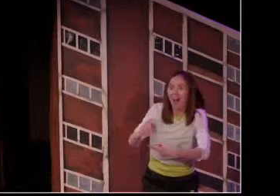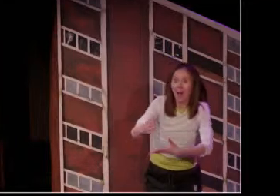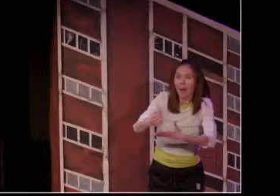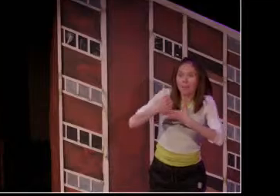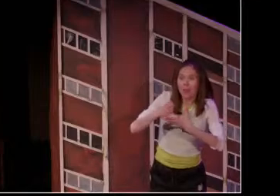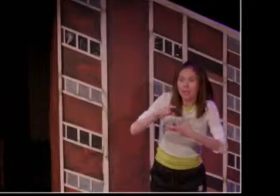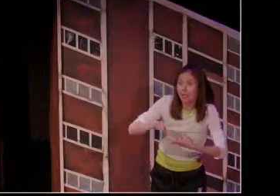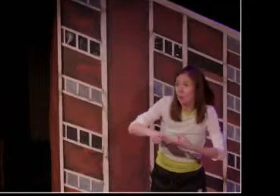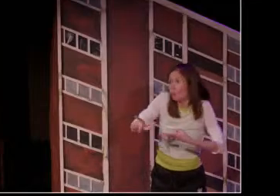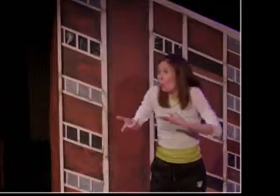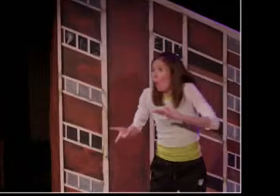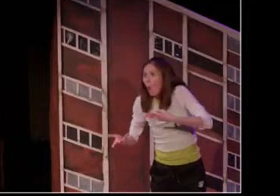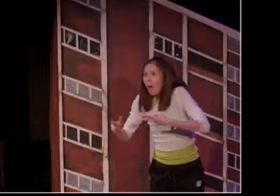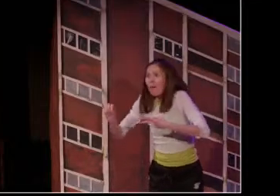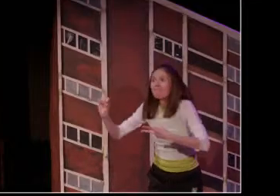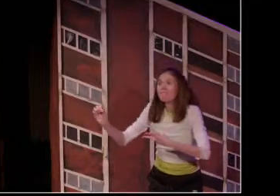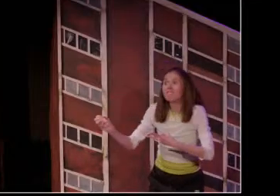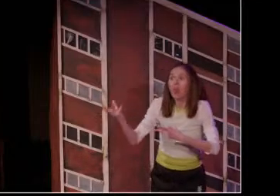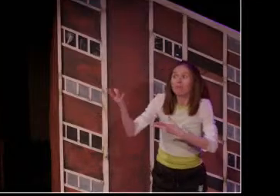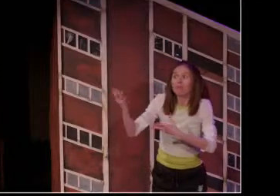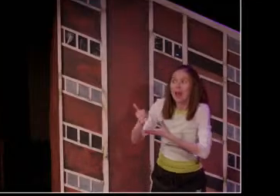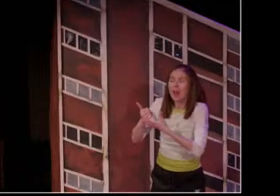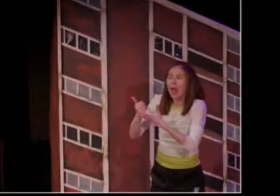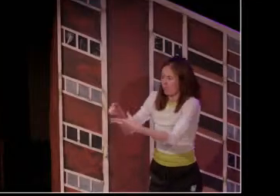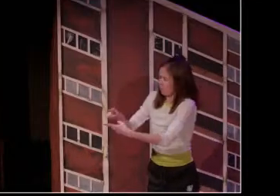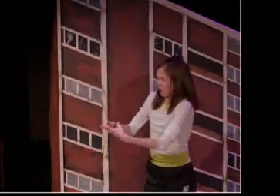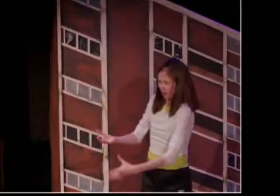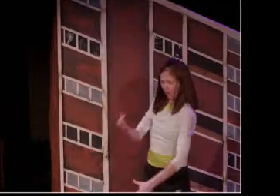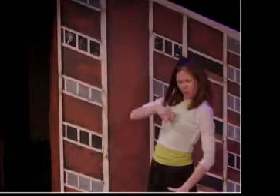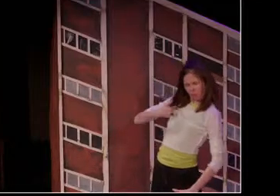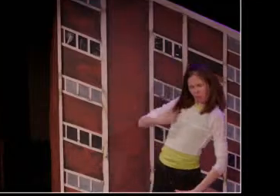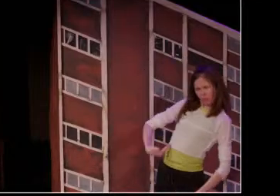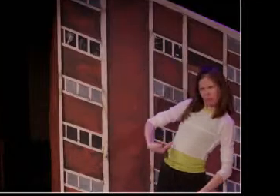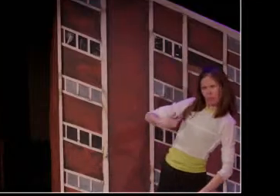son, some good. And who knows how that might benefit me.